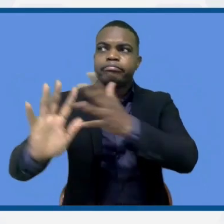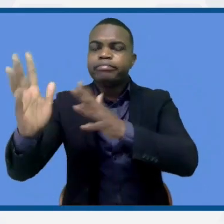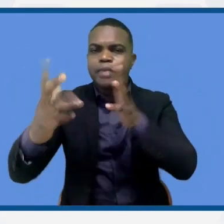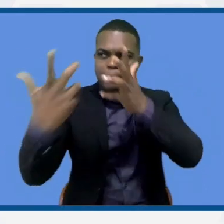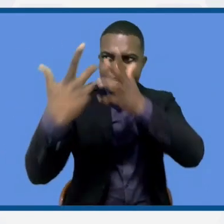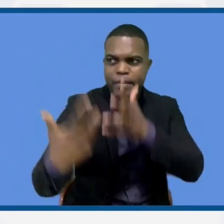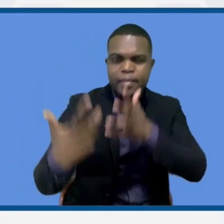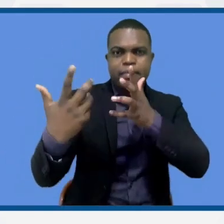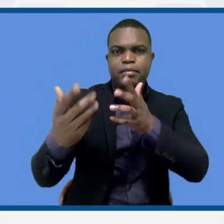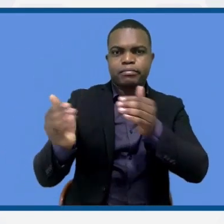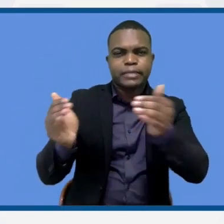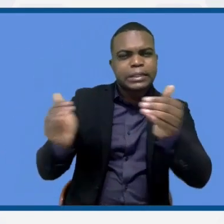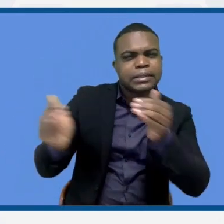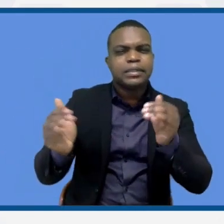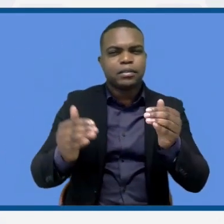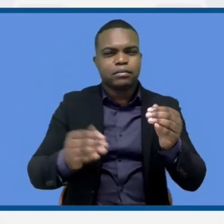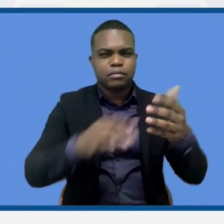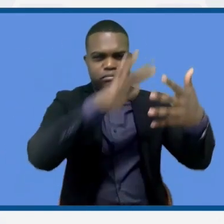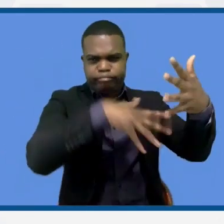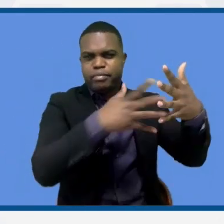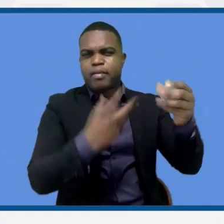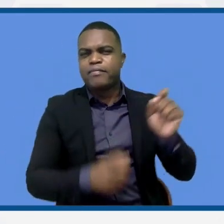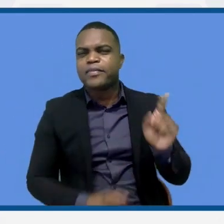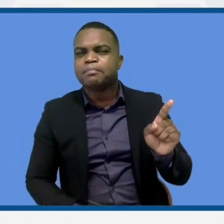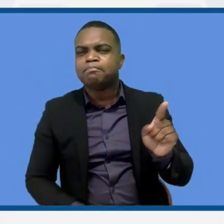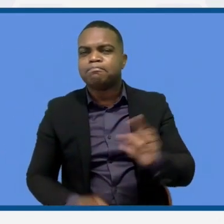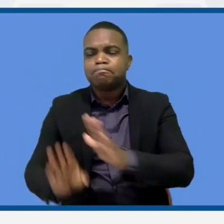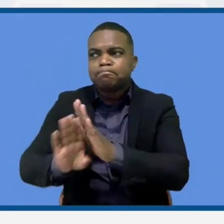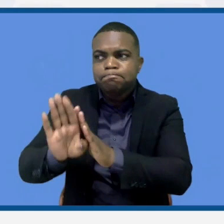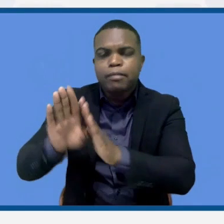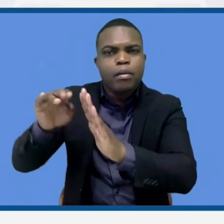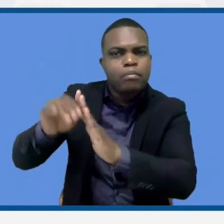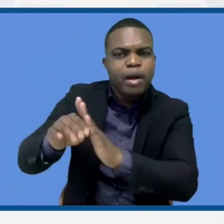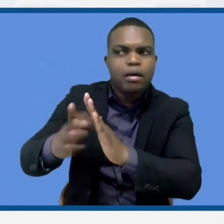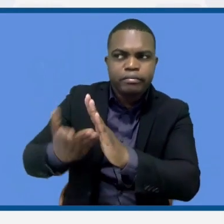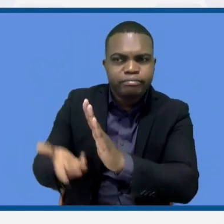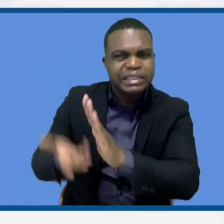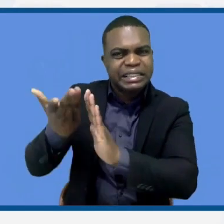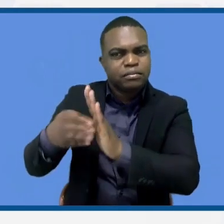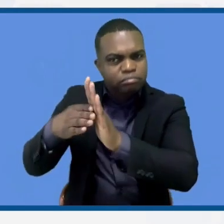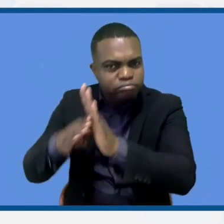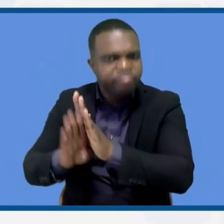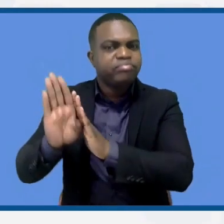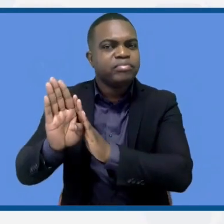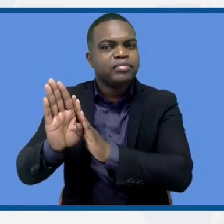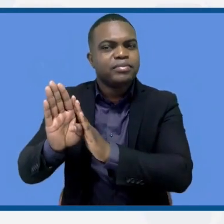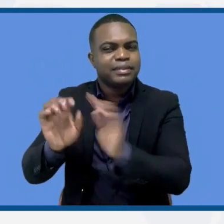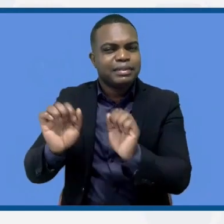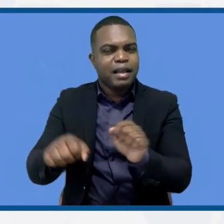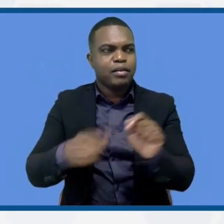or even a better condition. If we take into account these three main components and